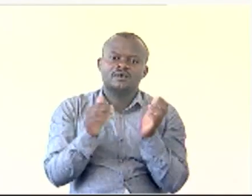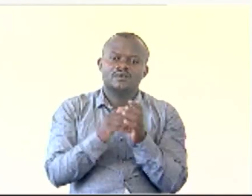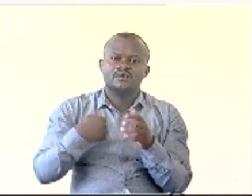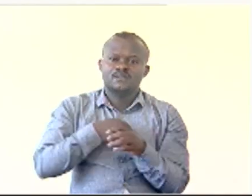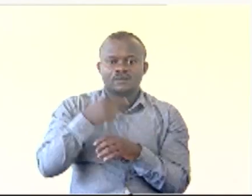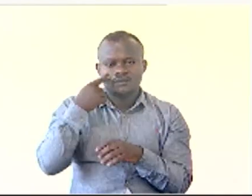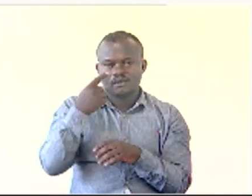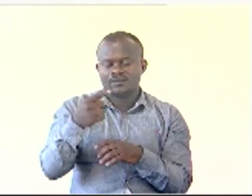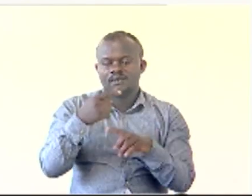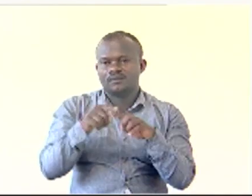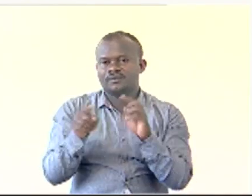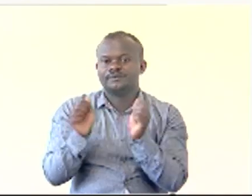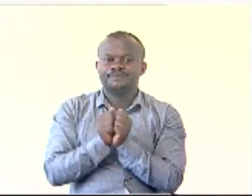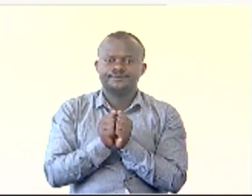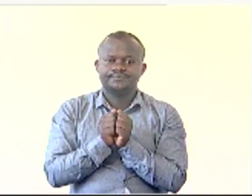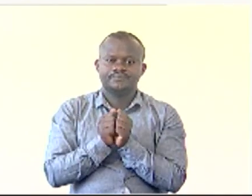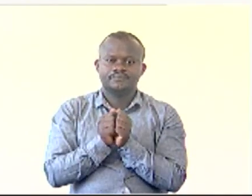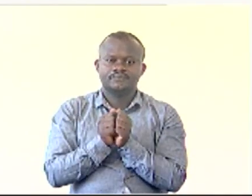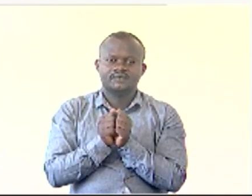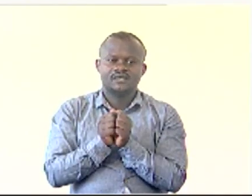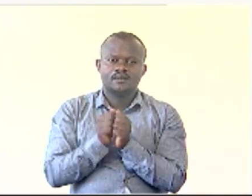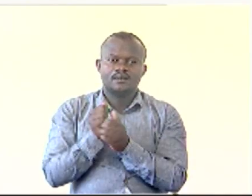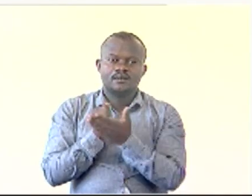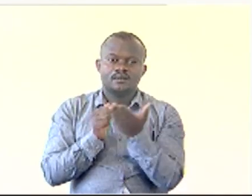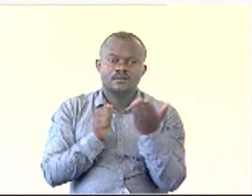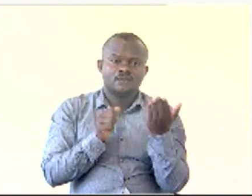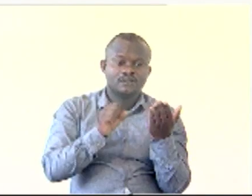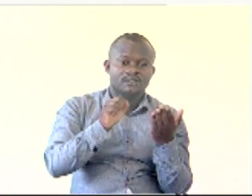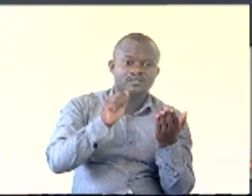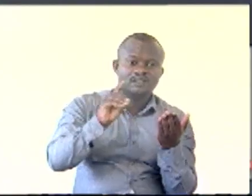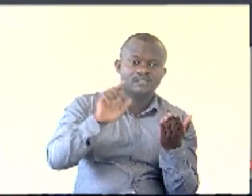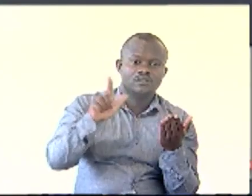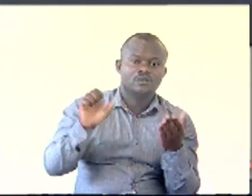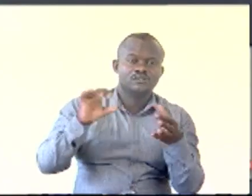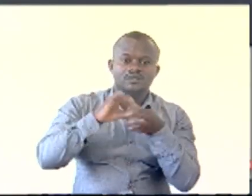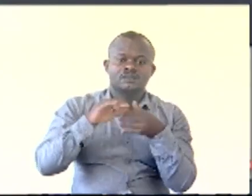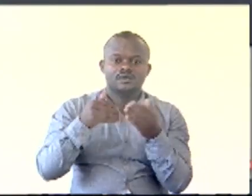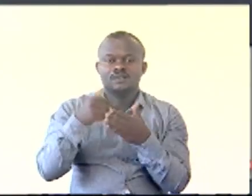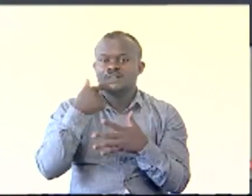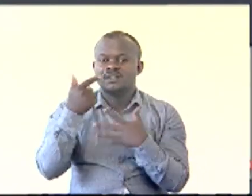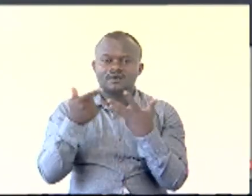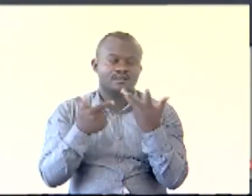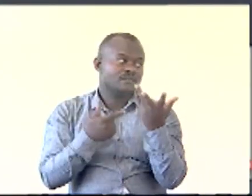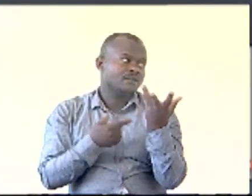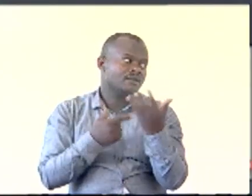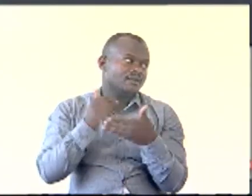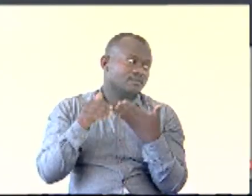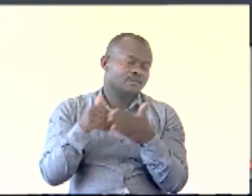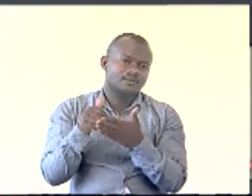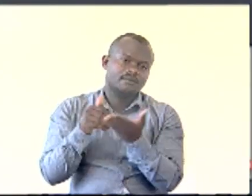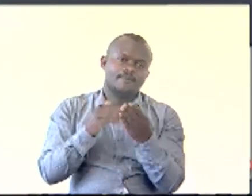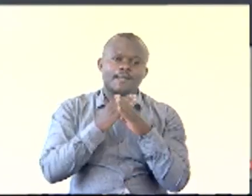the ball and socket joints. So these are what you call movable joints. They are ball and socket joint, and even the